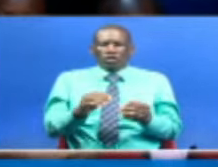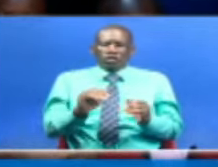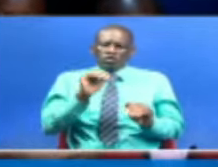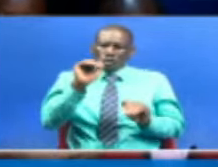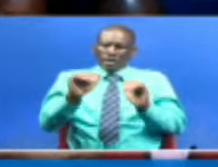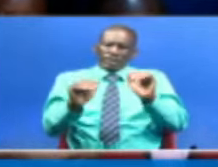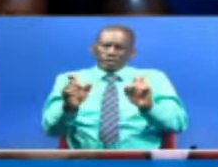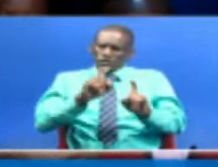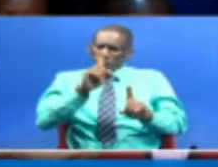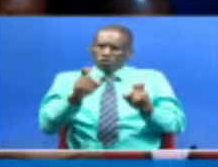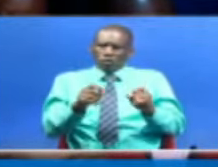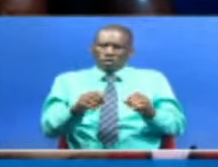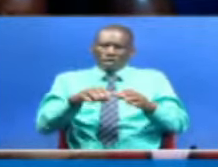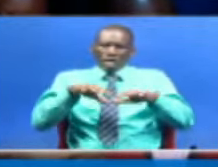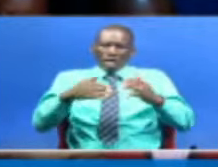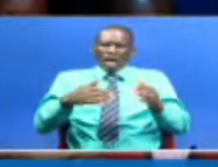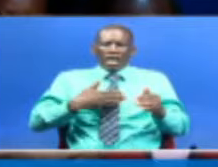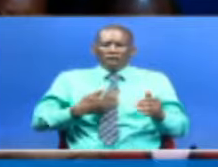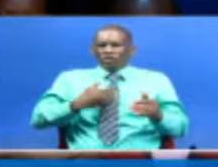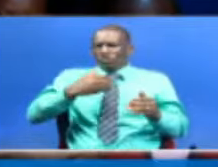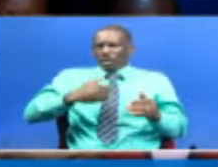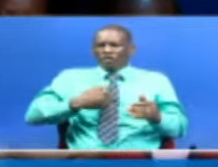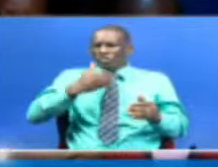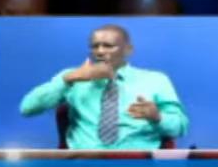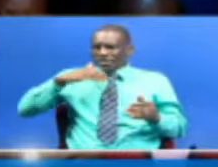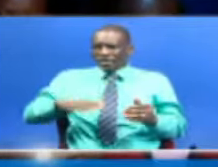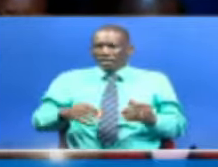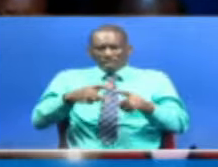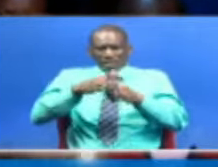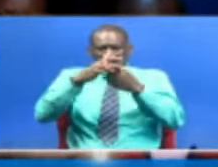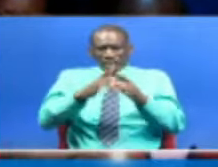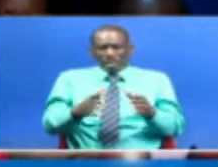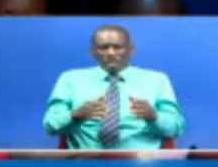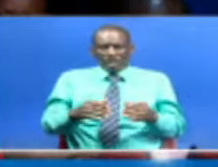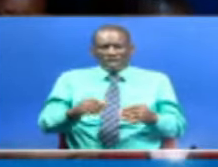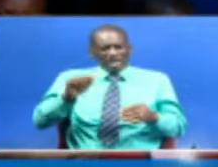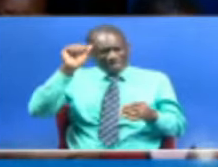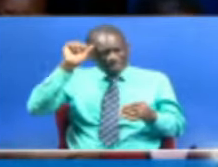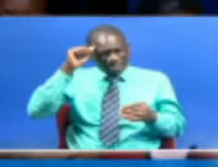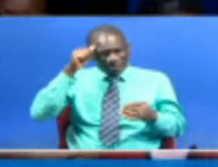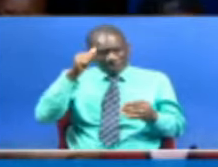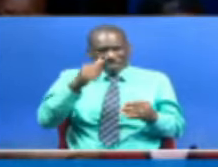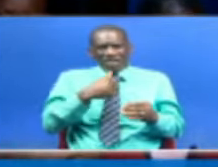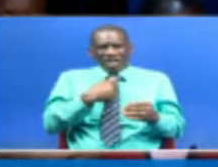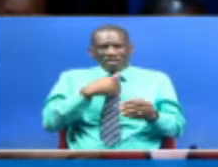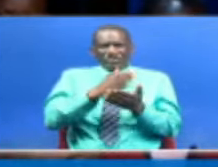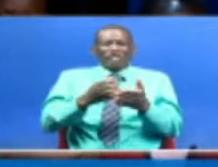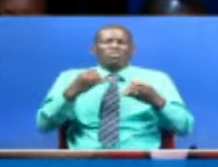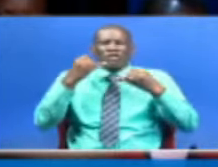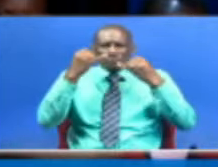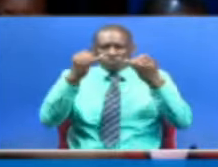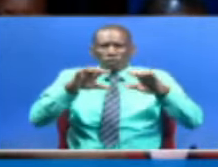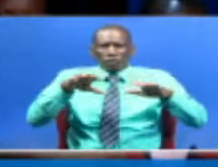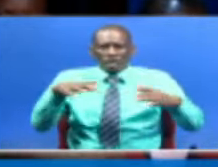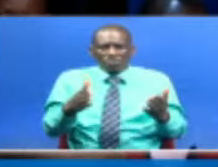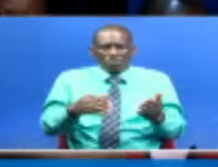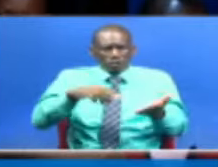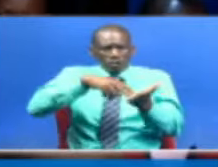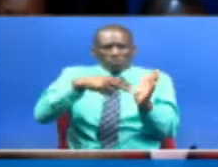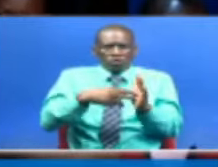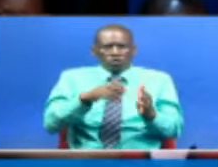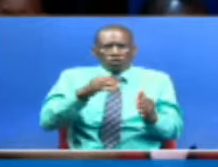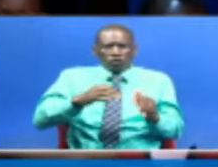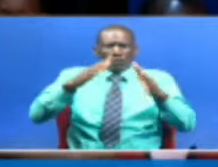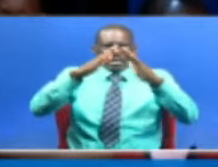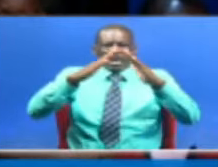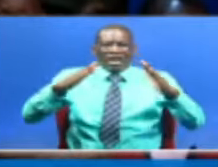questions. And I have my son also, Leon, who is an engineer and very brilliant. He has some information about the project of the houses